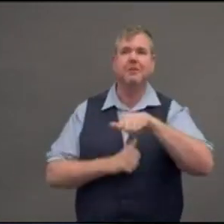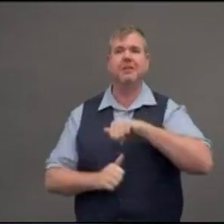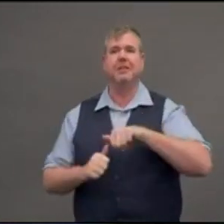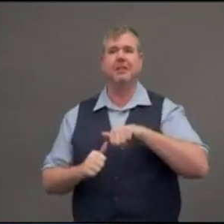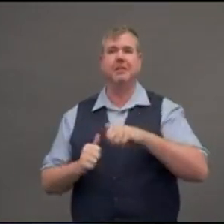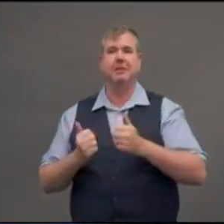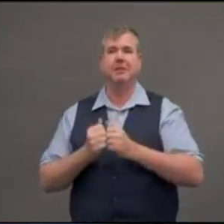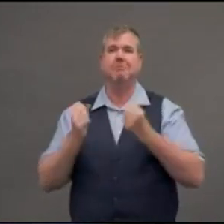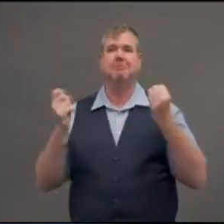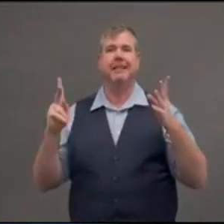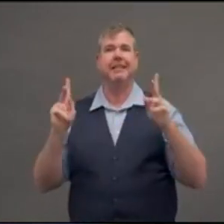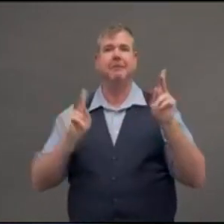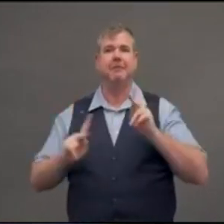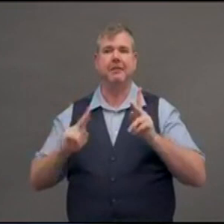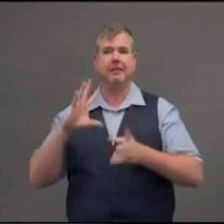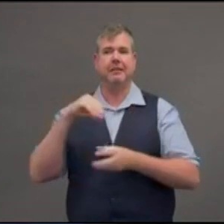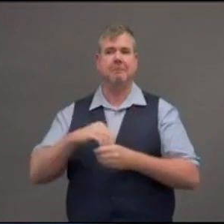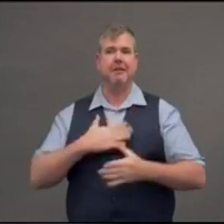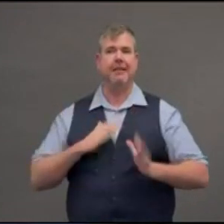class, and I